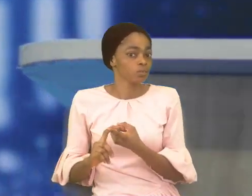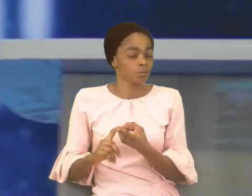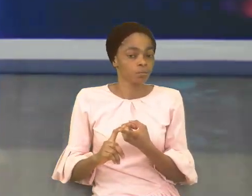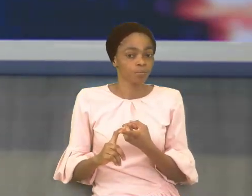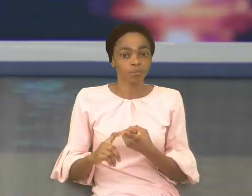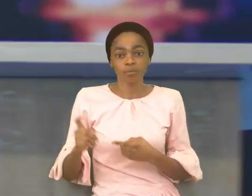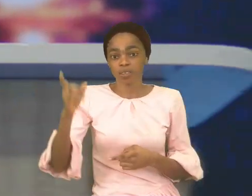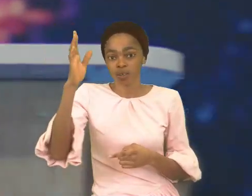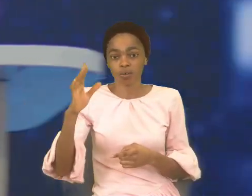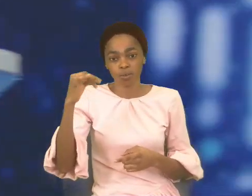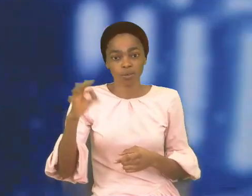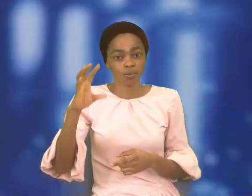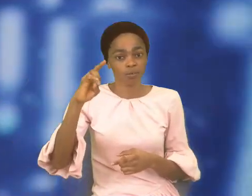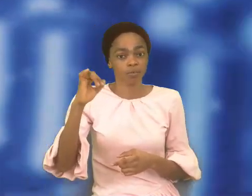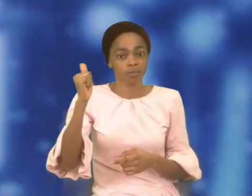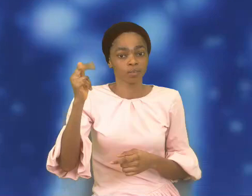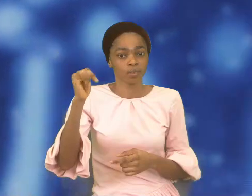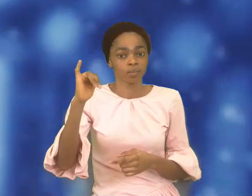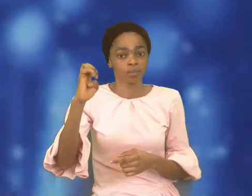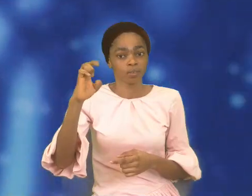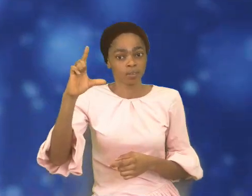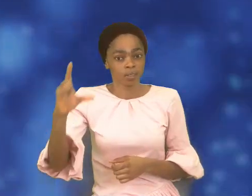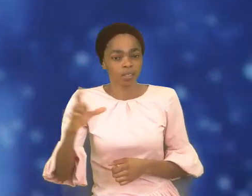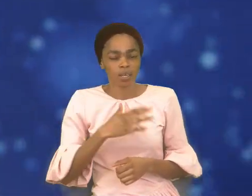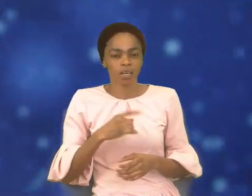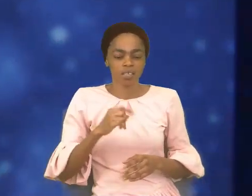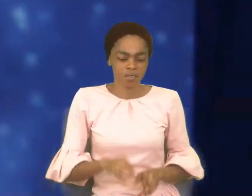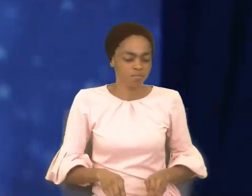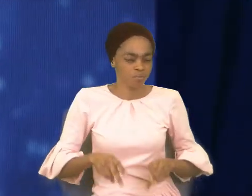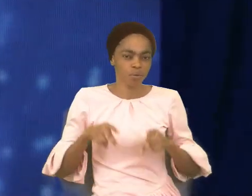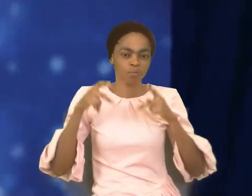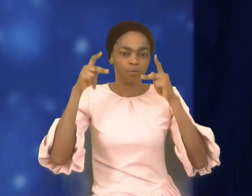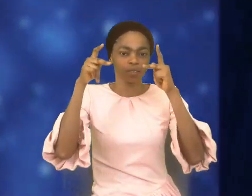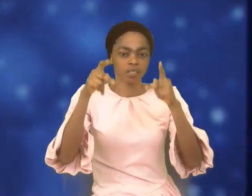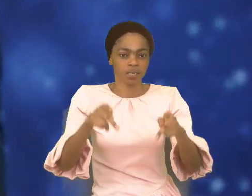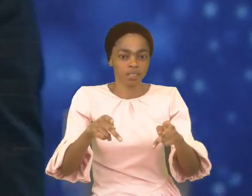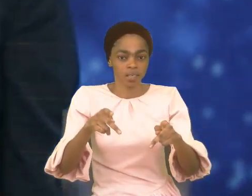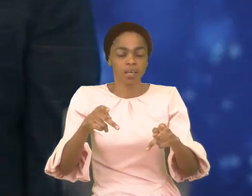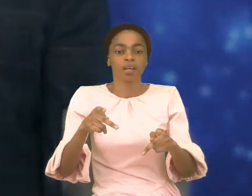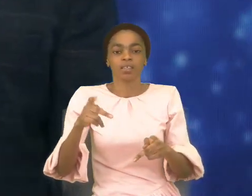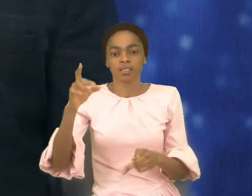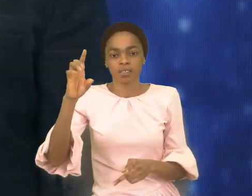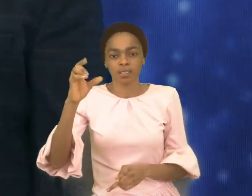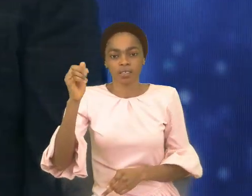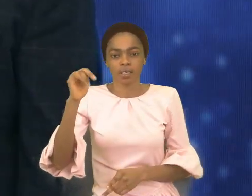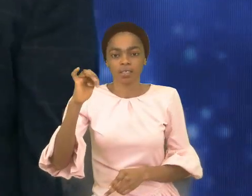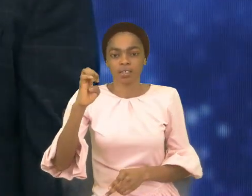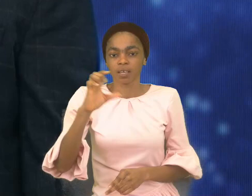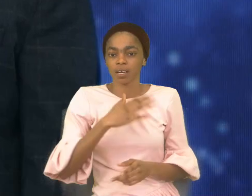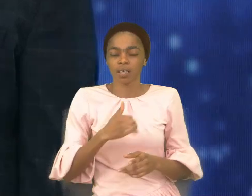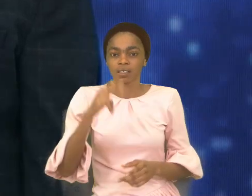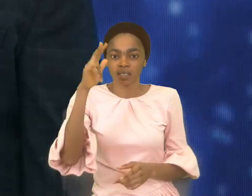he promoted Shadrach, Meshach, and Abednego in the provinces of Babylon. You will think he